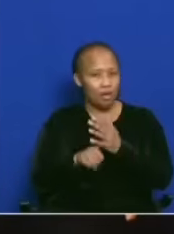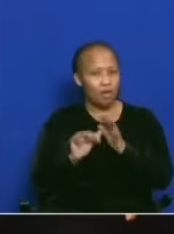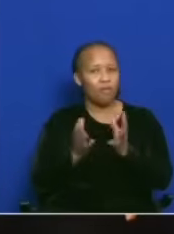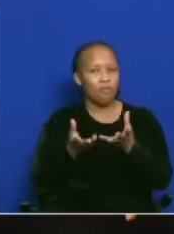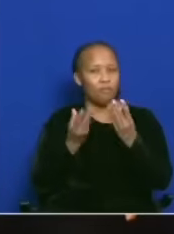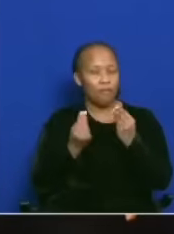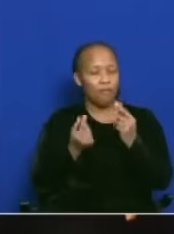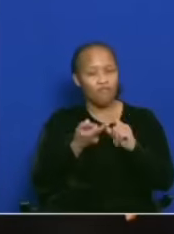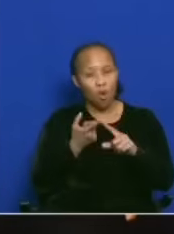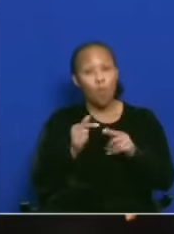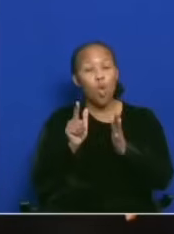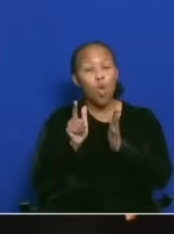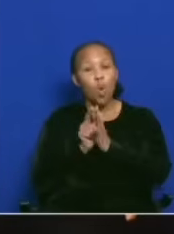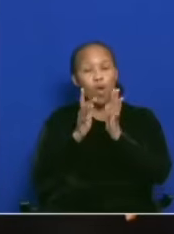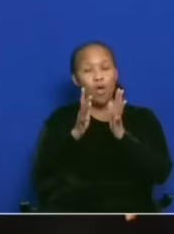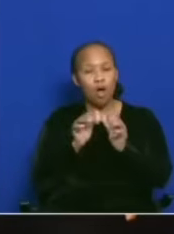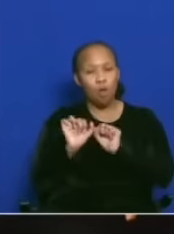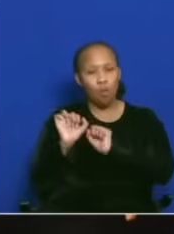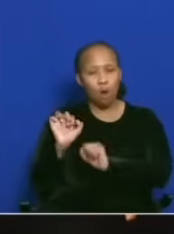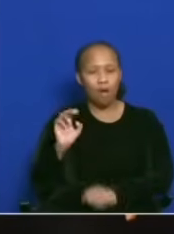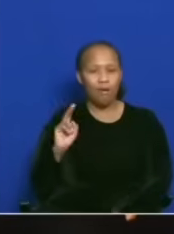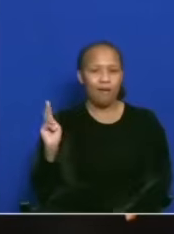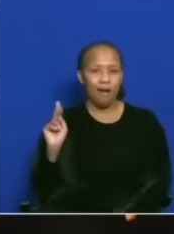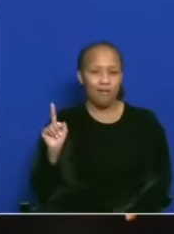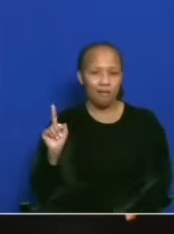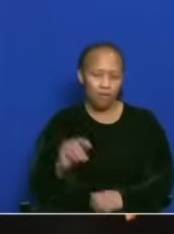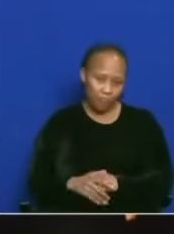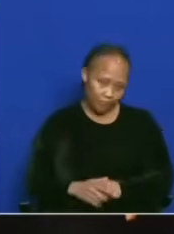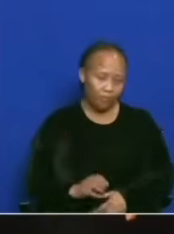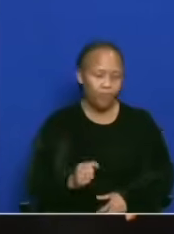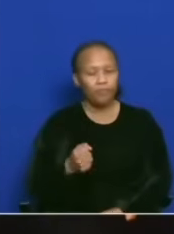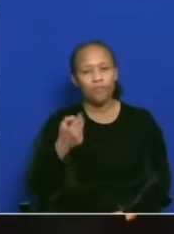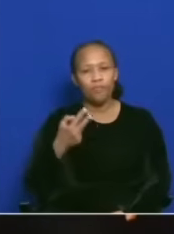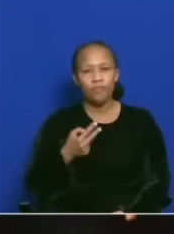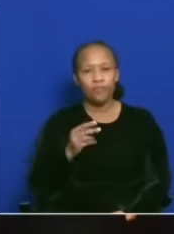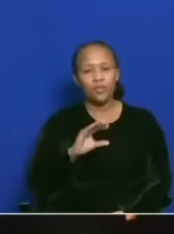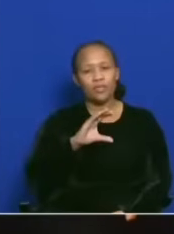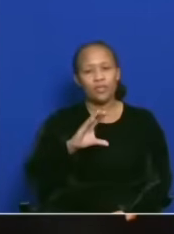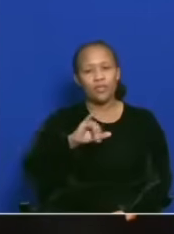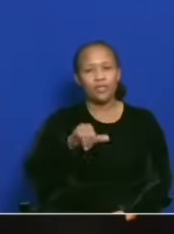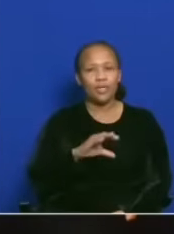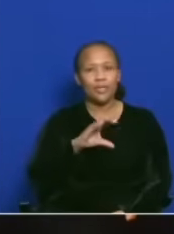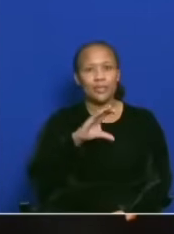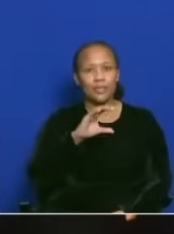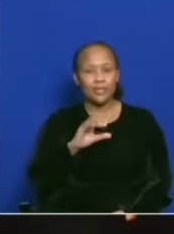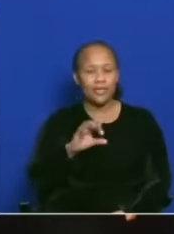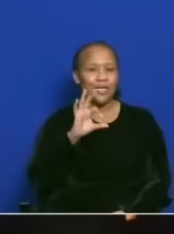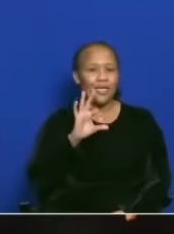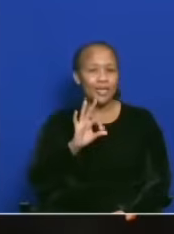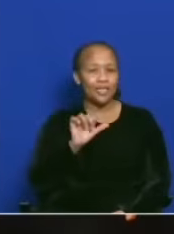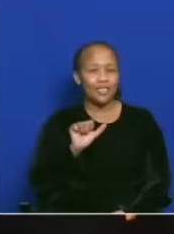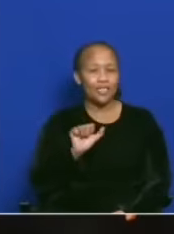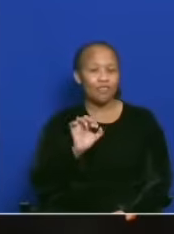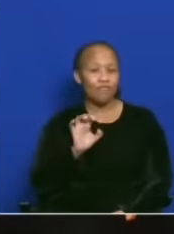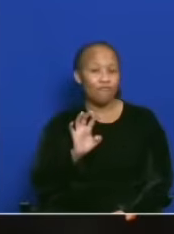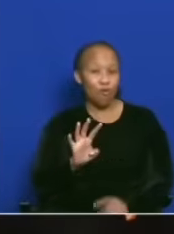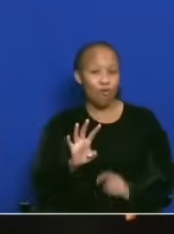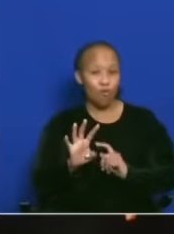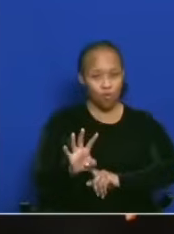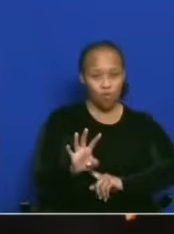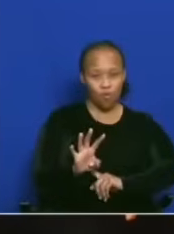representatives. The second is CJC 364, and that's the unredacted J88